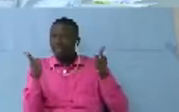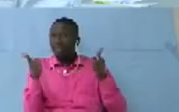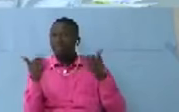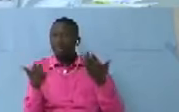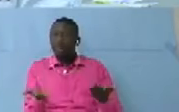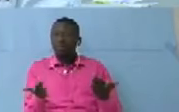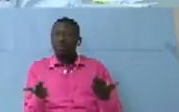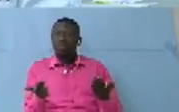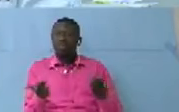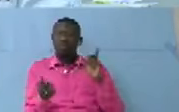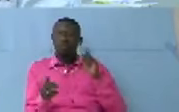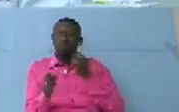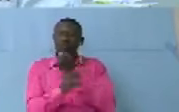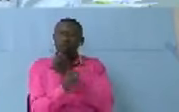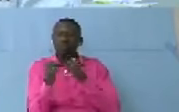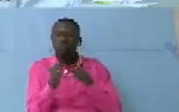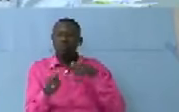coldest month.